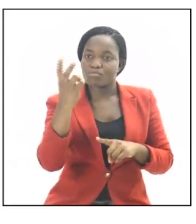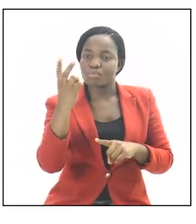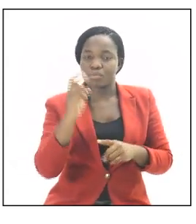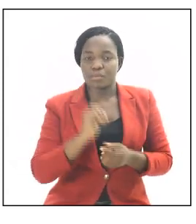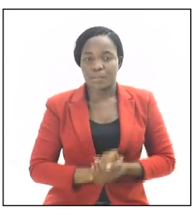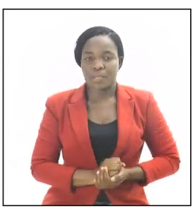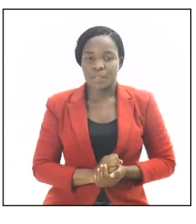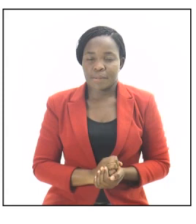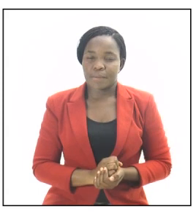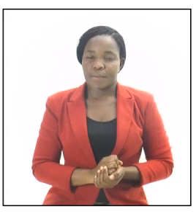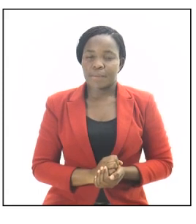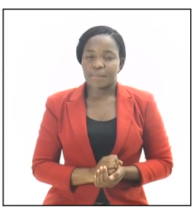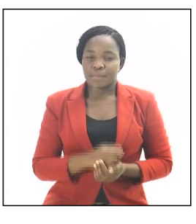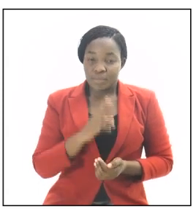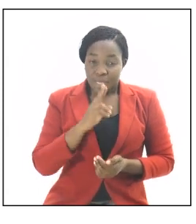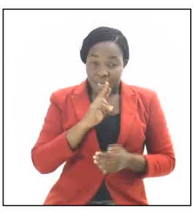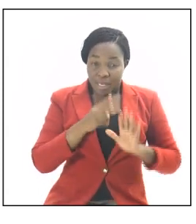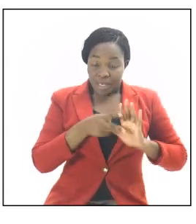43.9822971504.